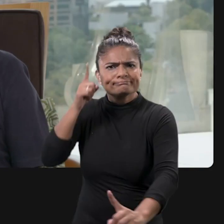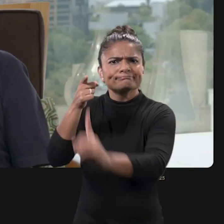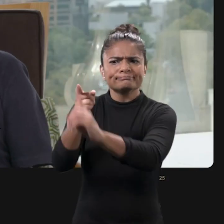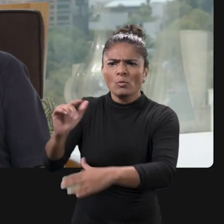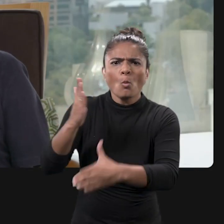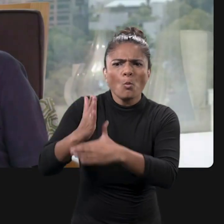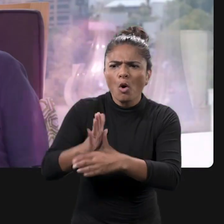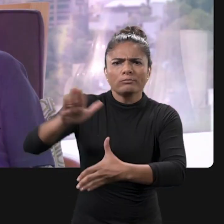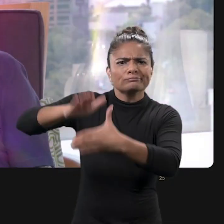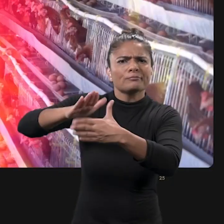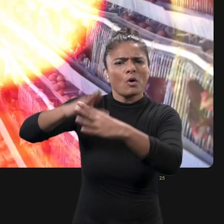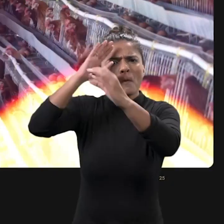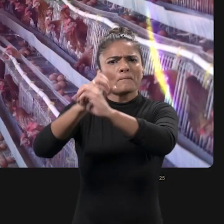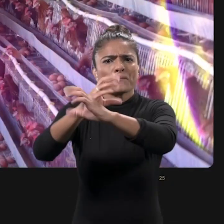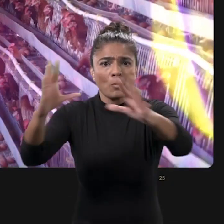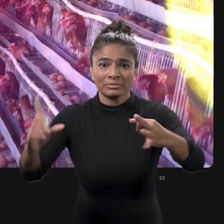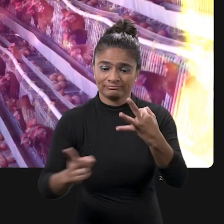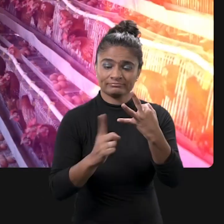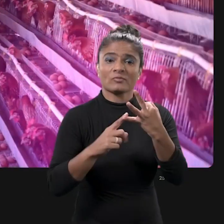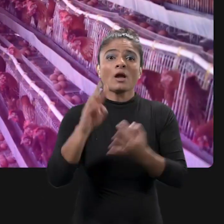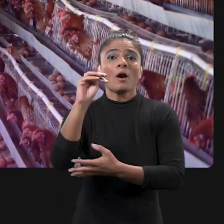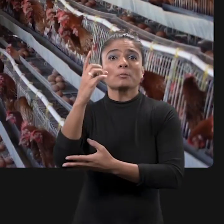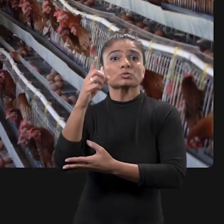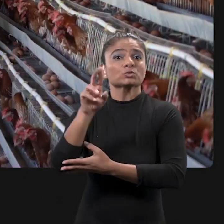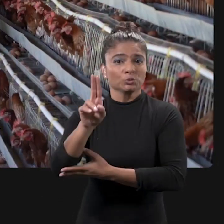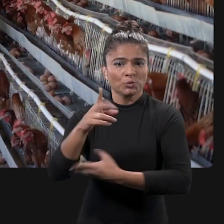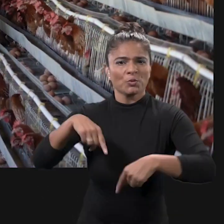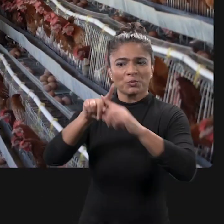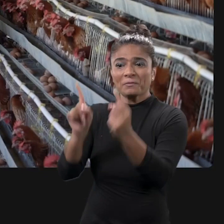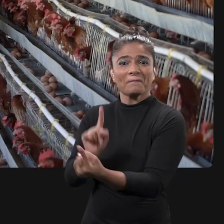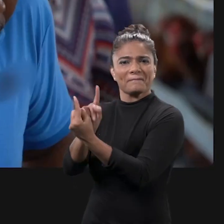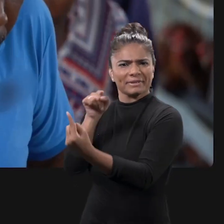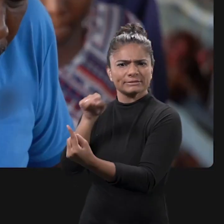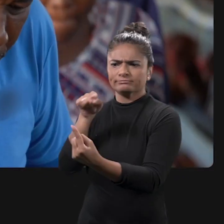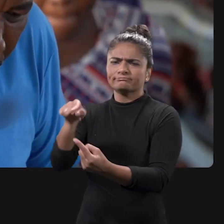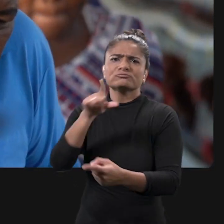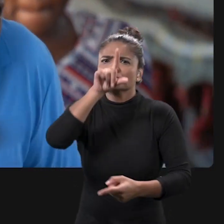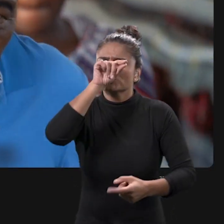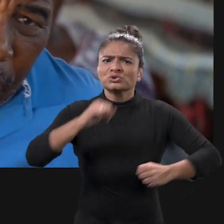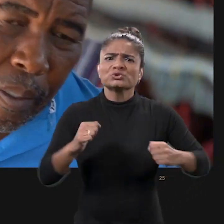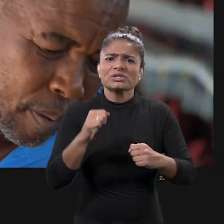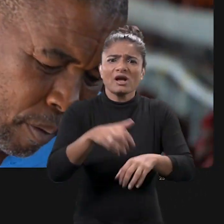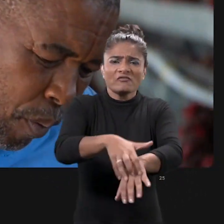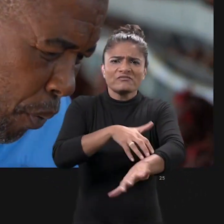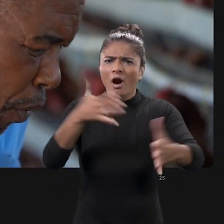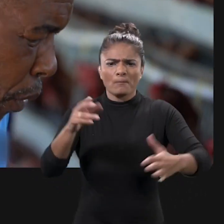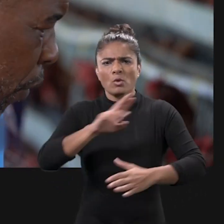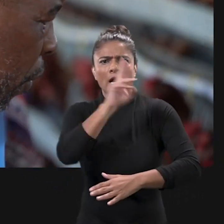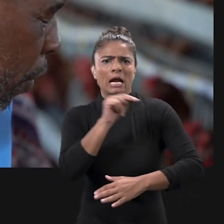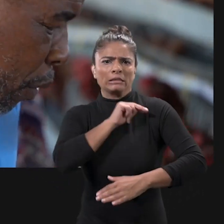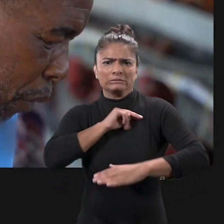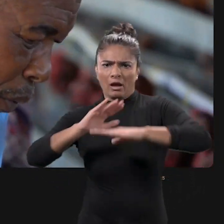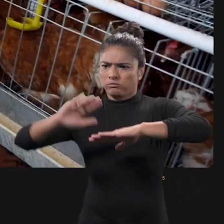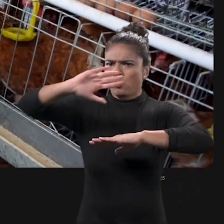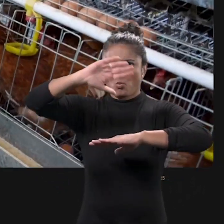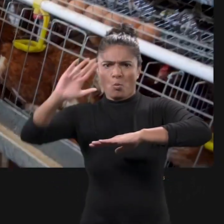career and life purpose. And we end our show with Mduduzi and Mkhwanazi, a poultry farming cooperative in northern